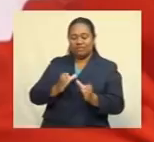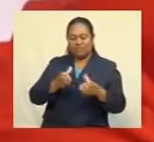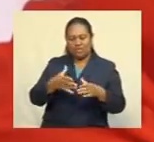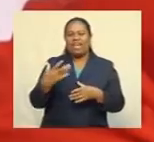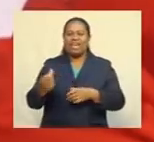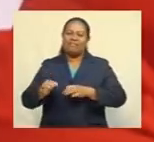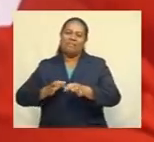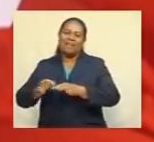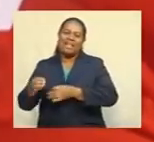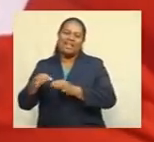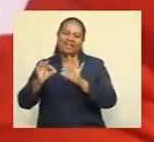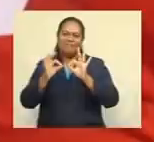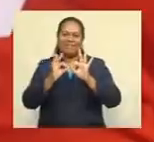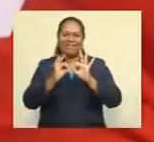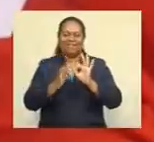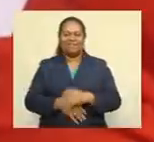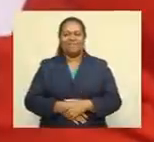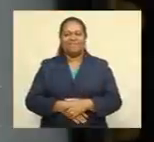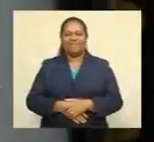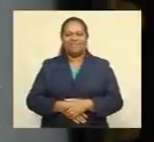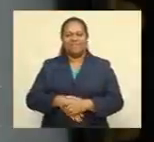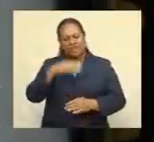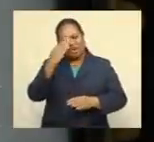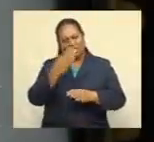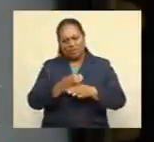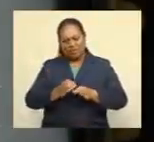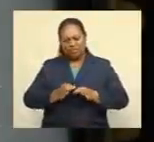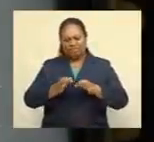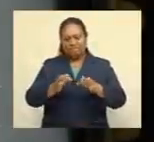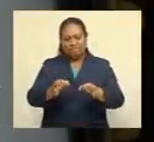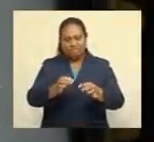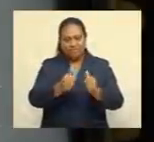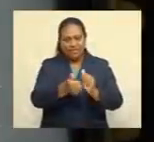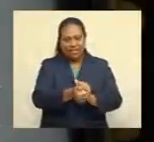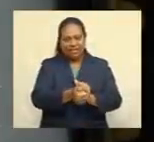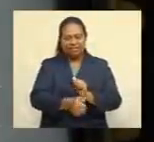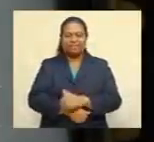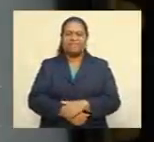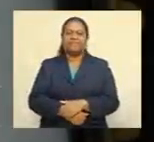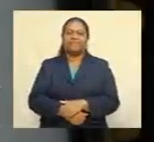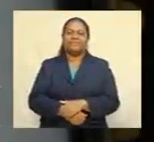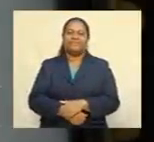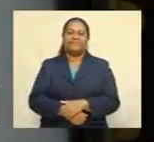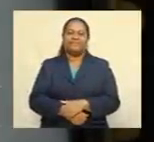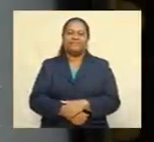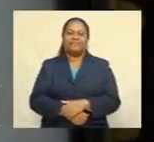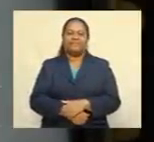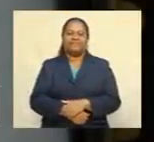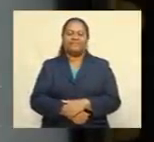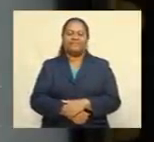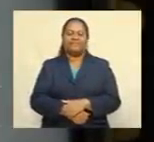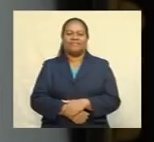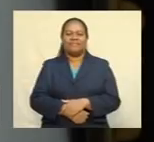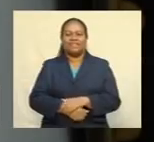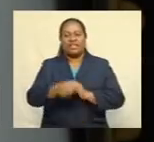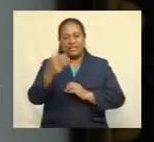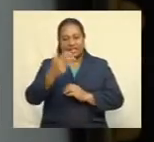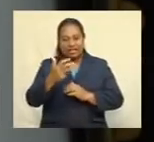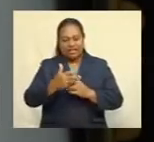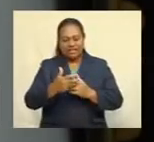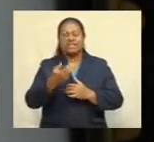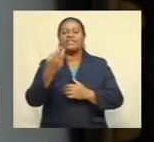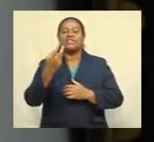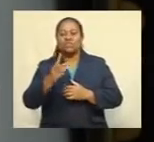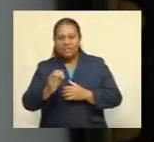B. Thought about deferring the games to the 19th, 20th,